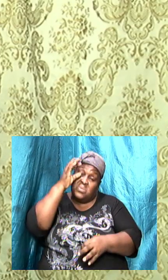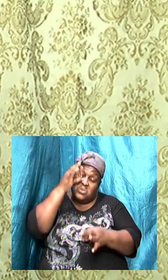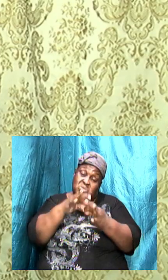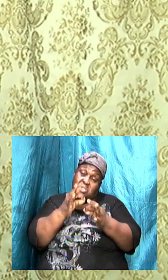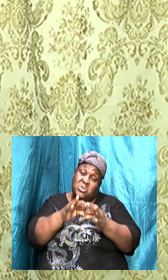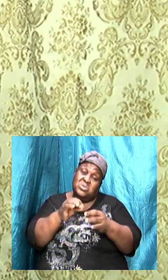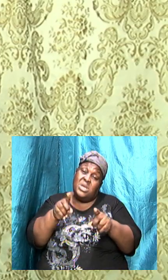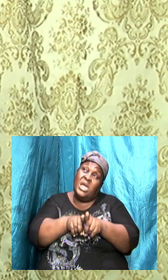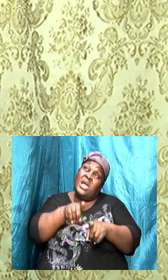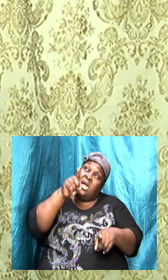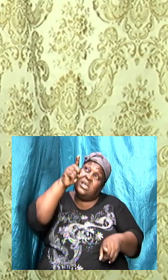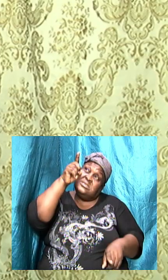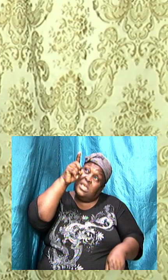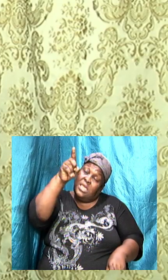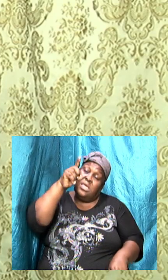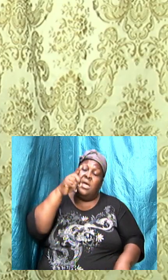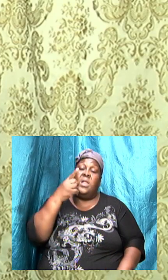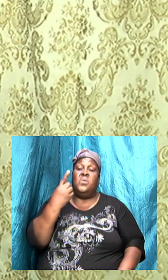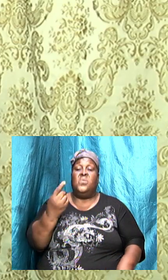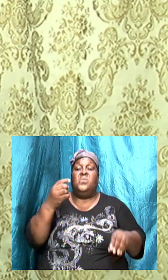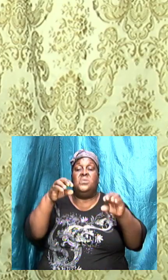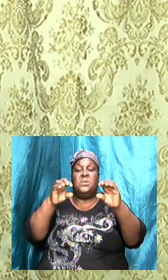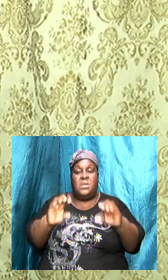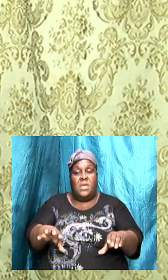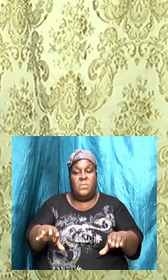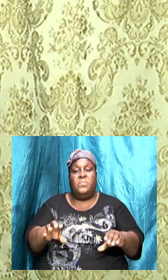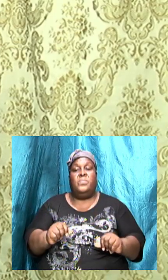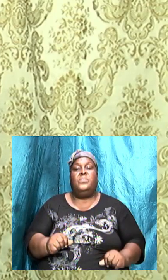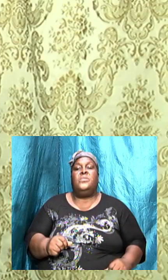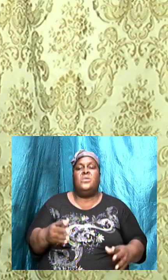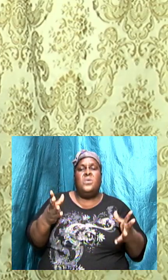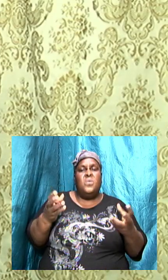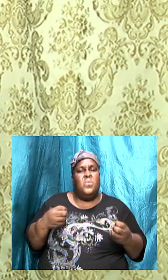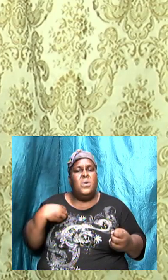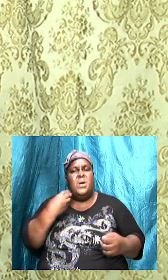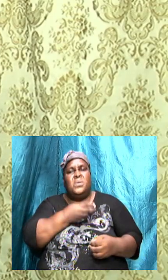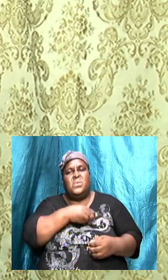he alone can. And I want us, brothers